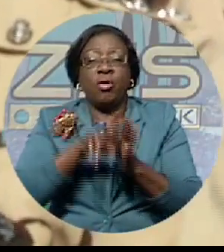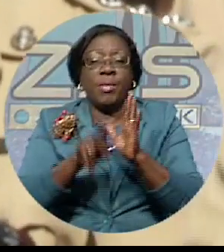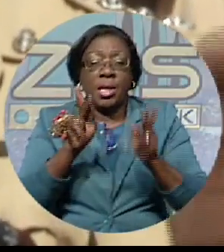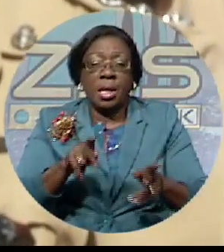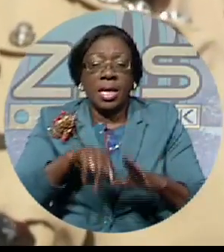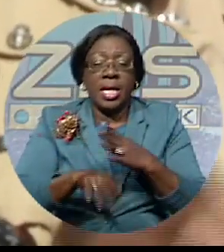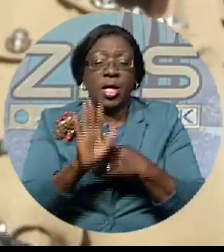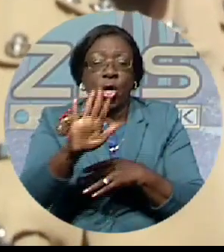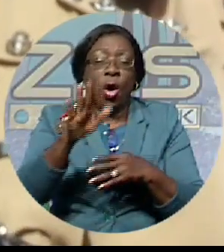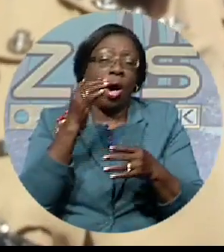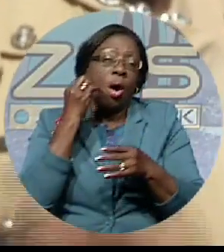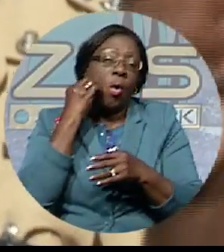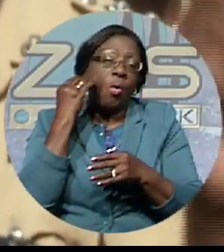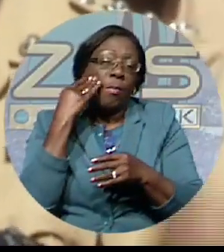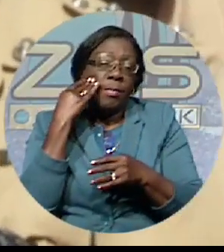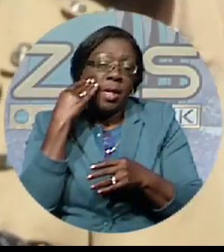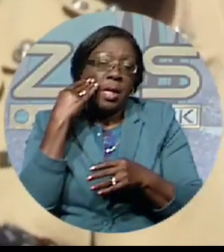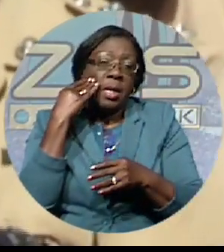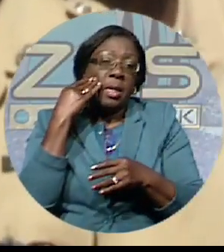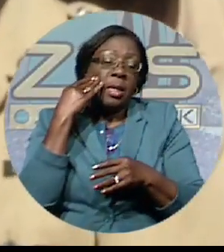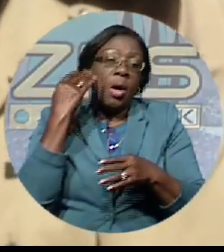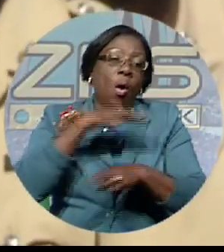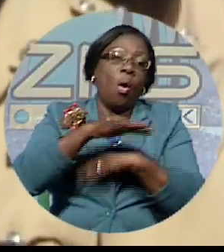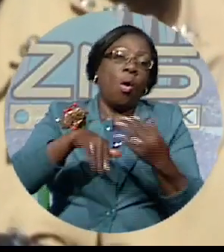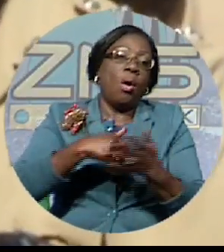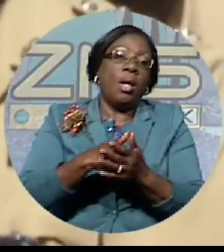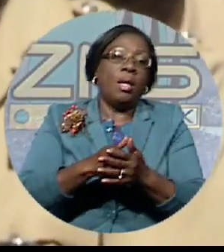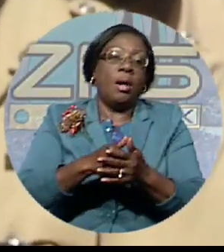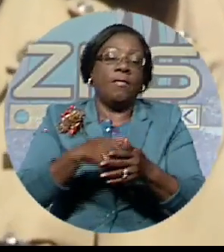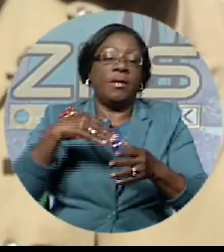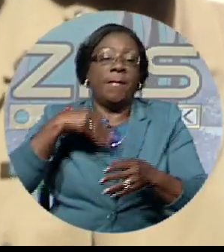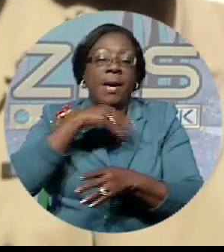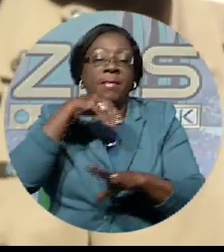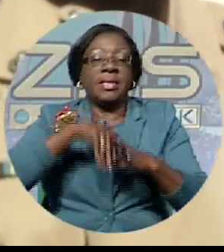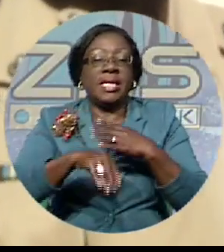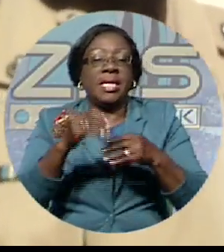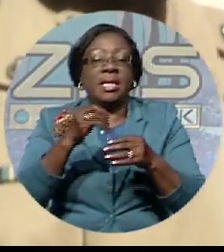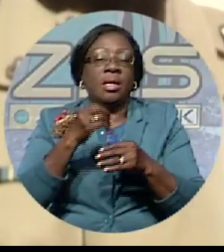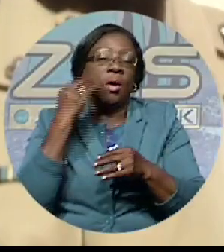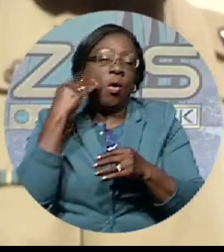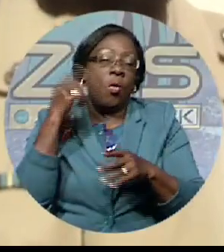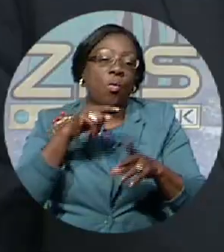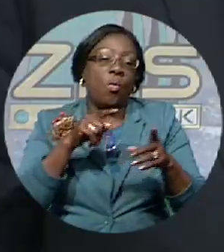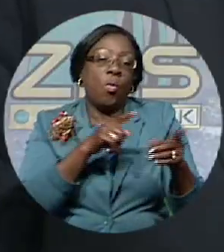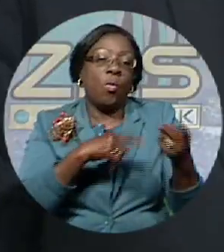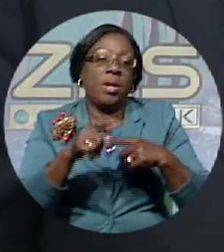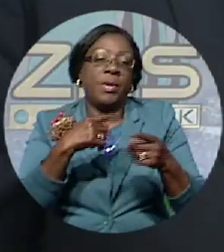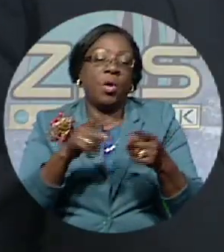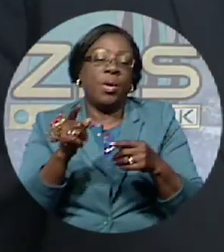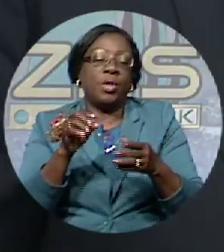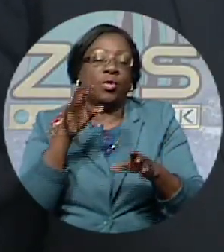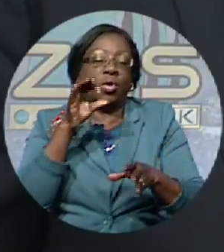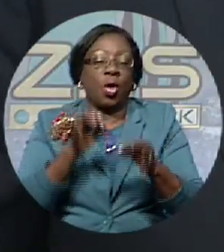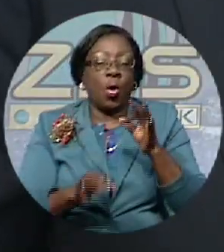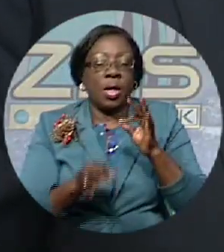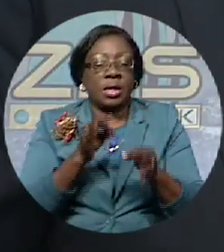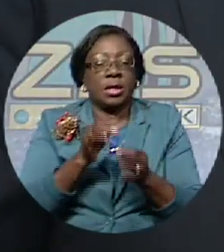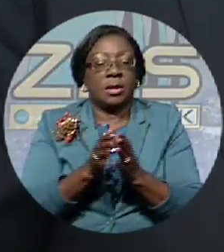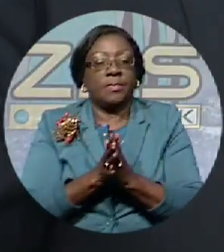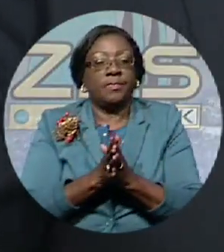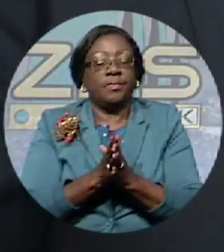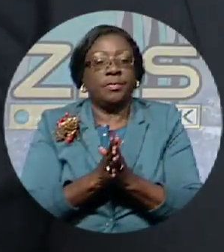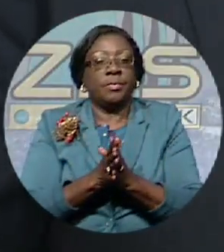grandpa, auntie, uncle, the entire household is going to be arrested and be hauled in front of the courts. In news from the courts